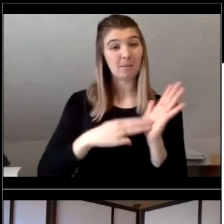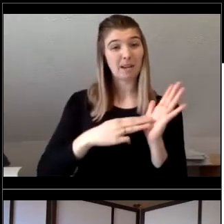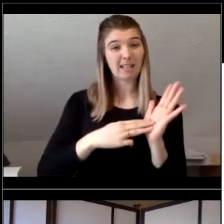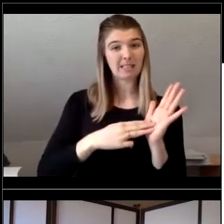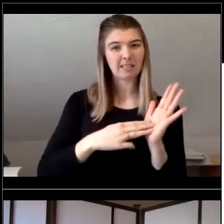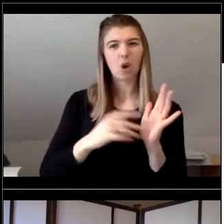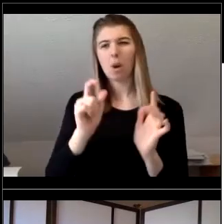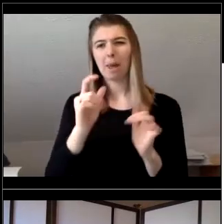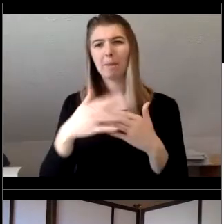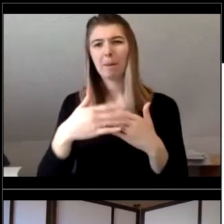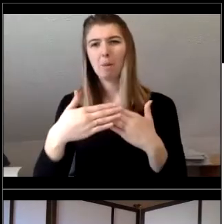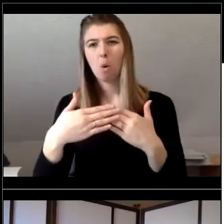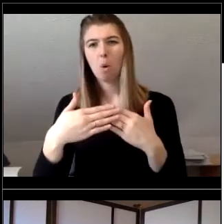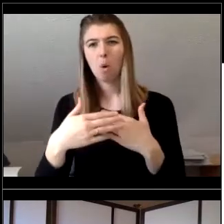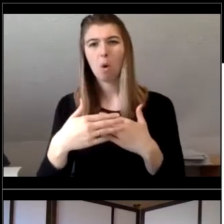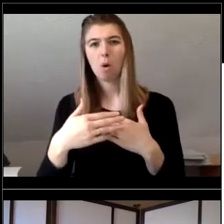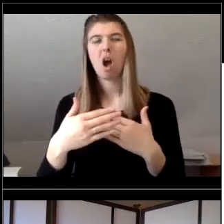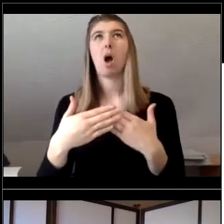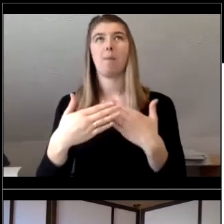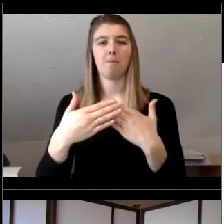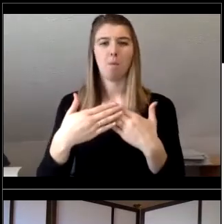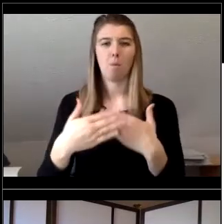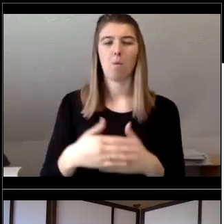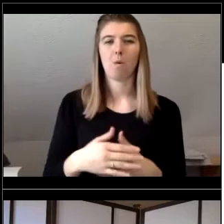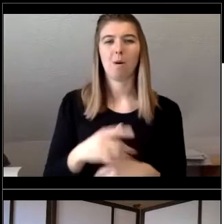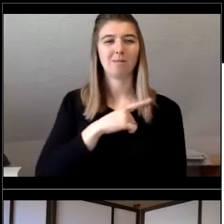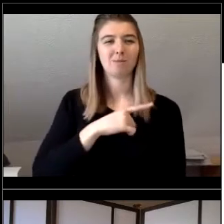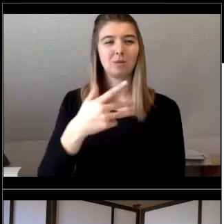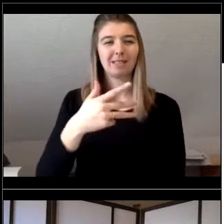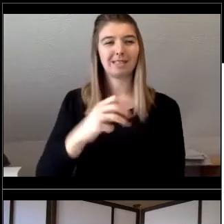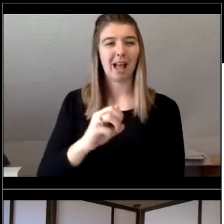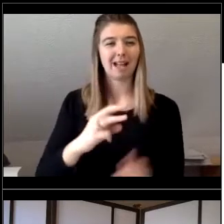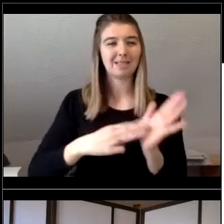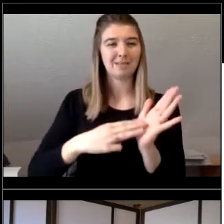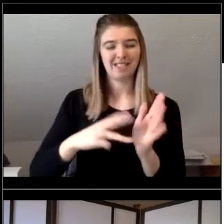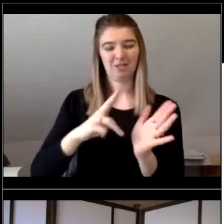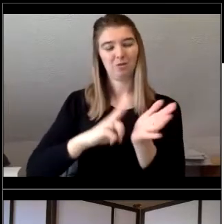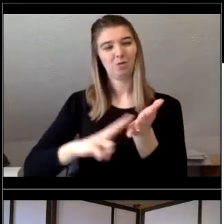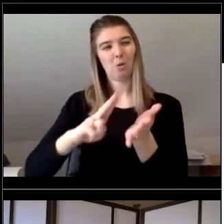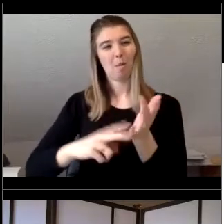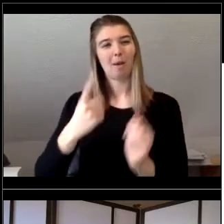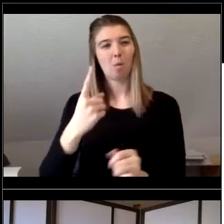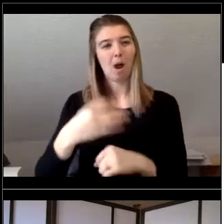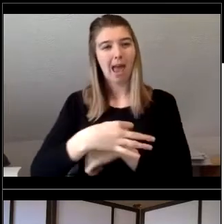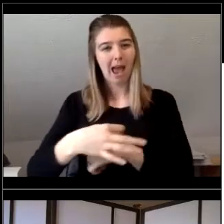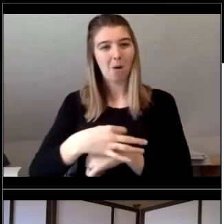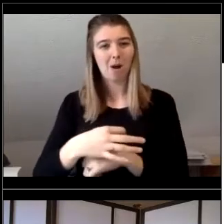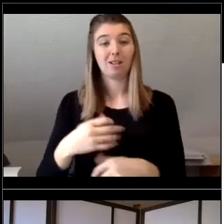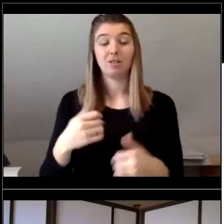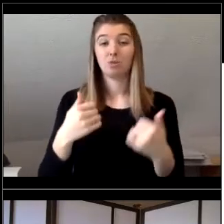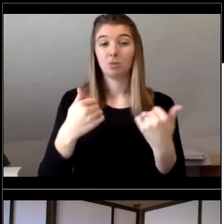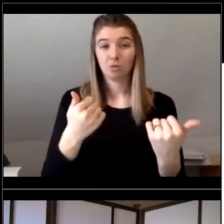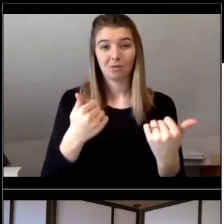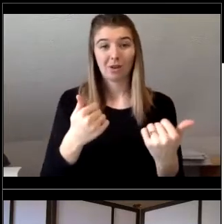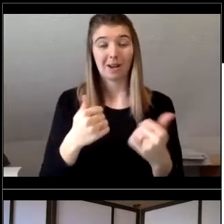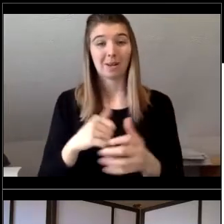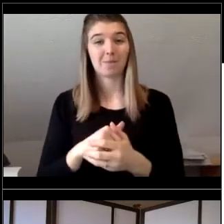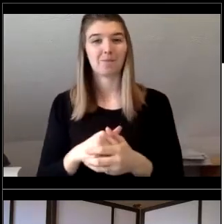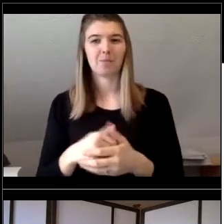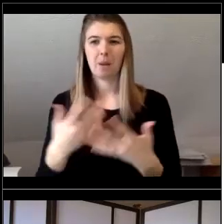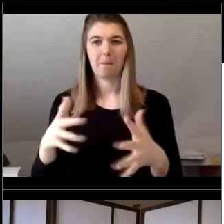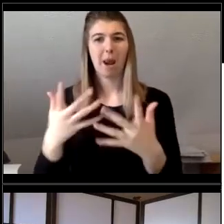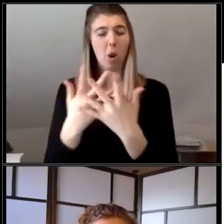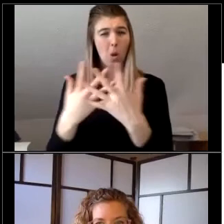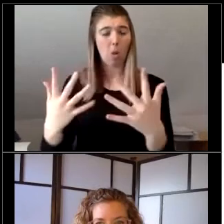a bit more than that because this is a 90-minute webinar. So we're used to doing 1 hour. So that's great. And we have had a lot of really